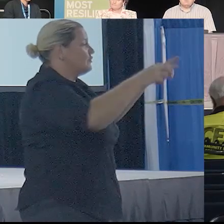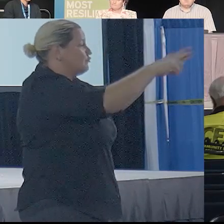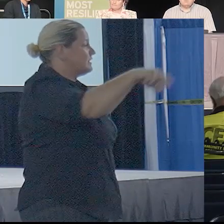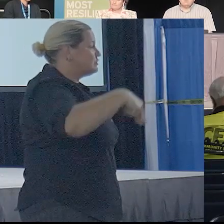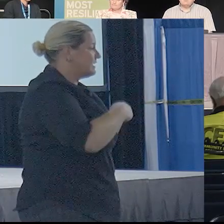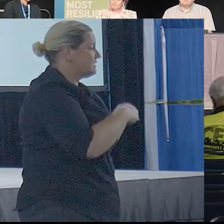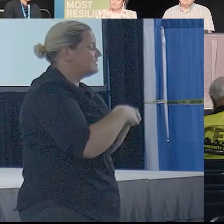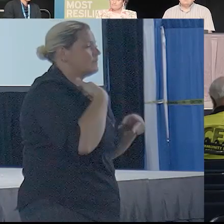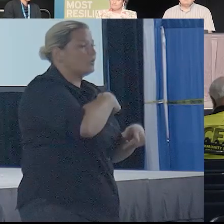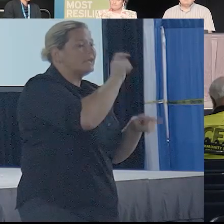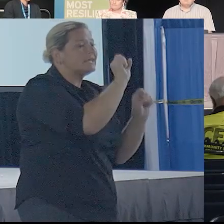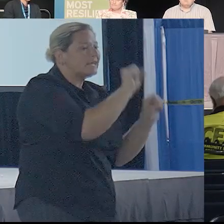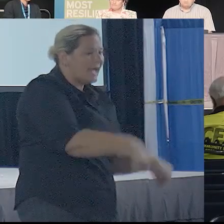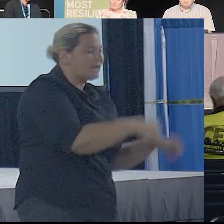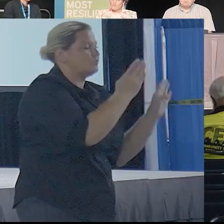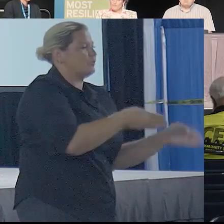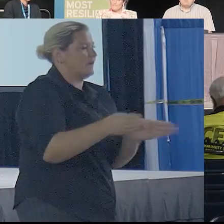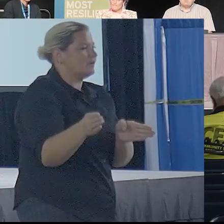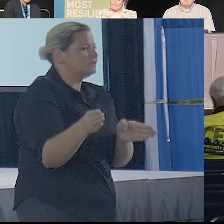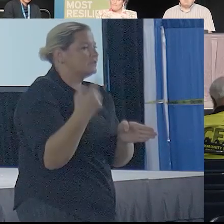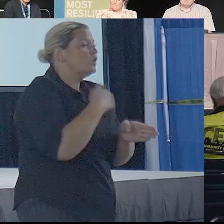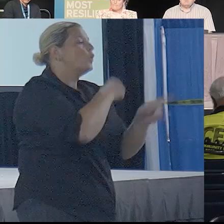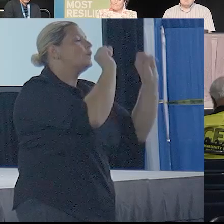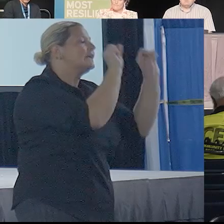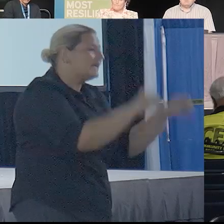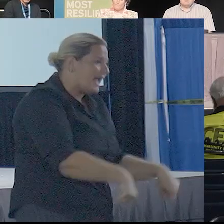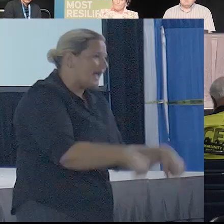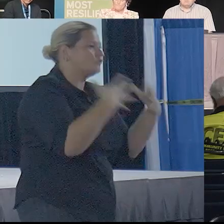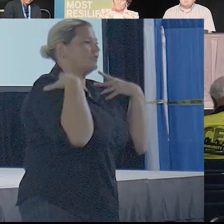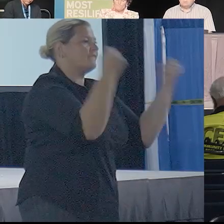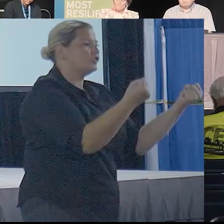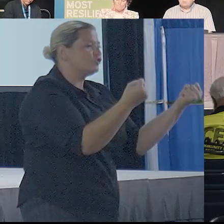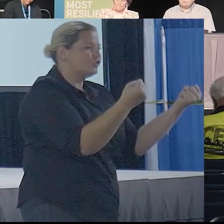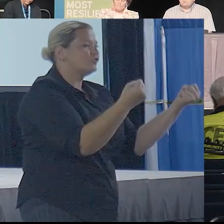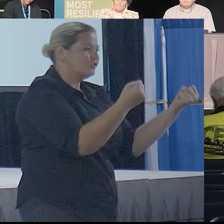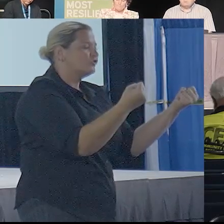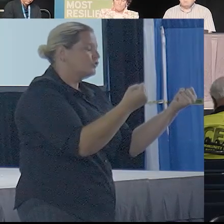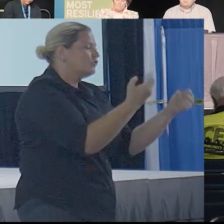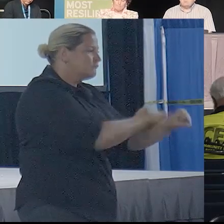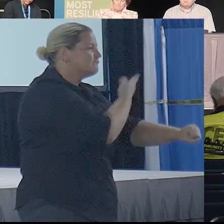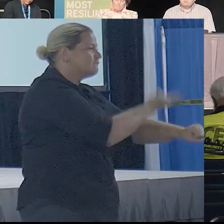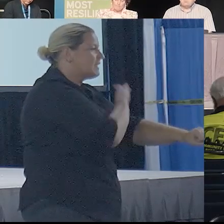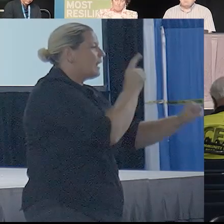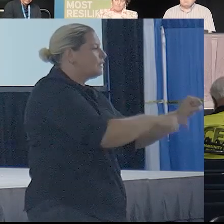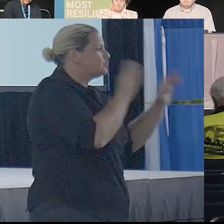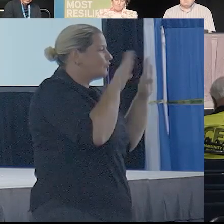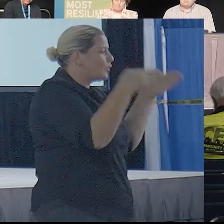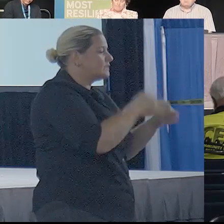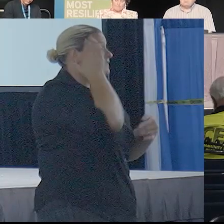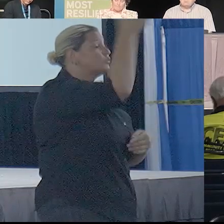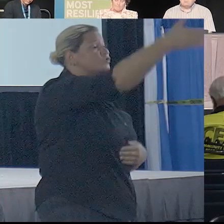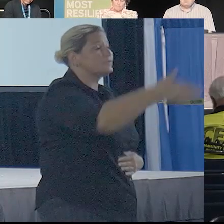we can prepare, we can recover, and we need to focus on the